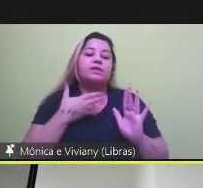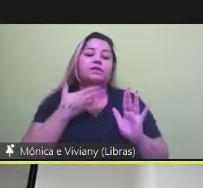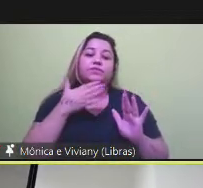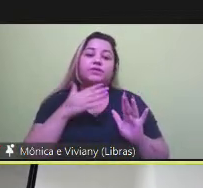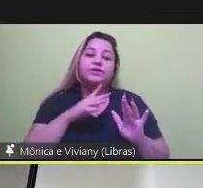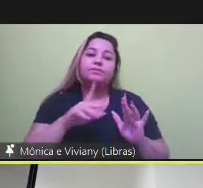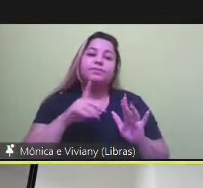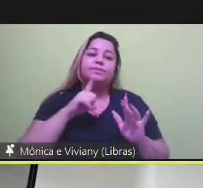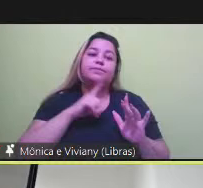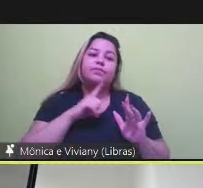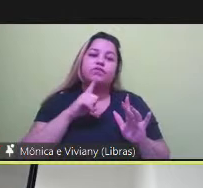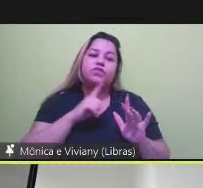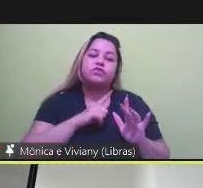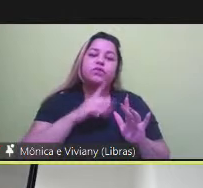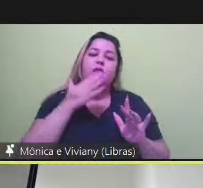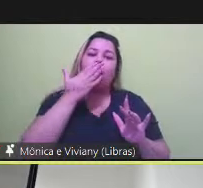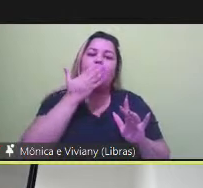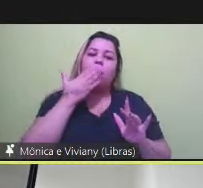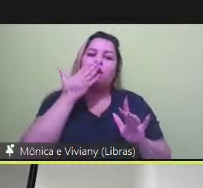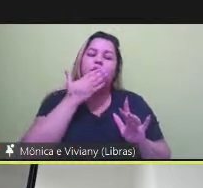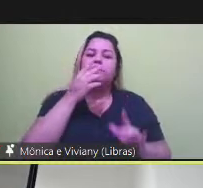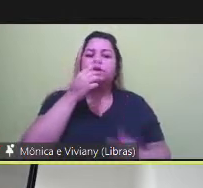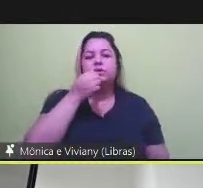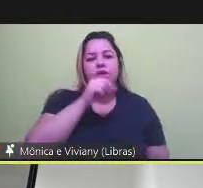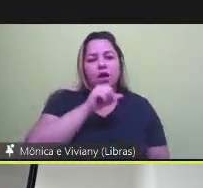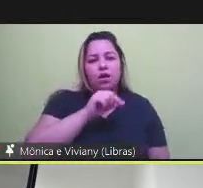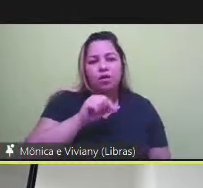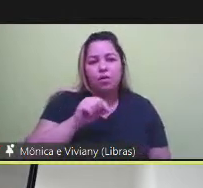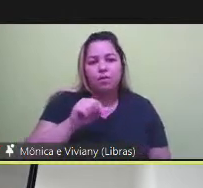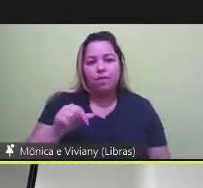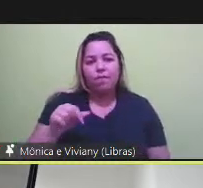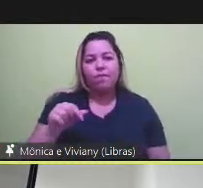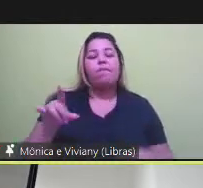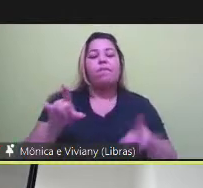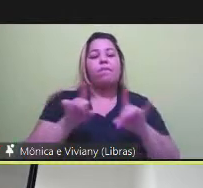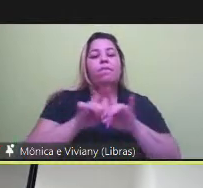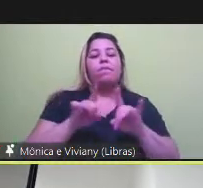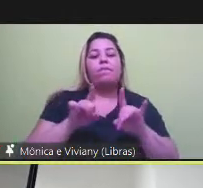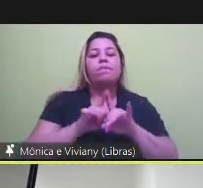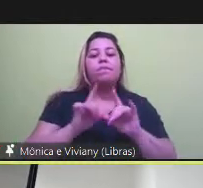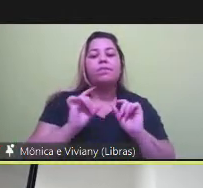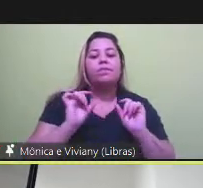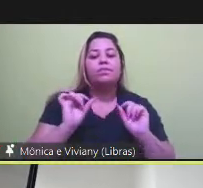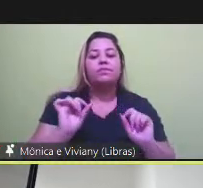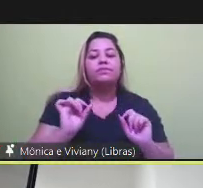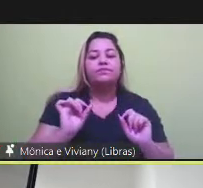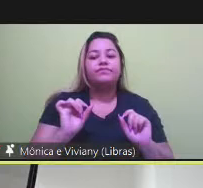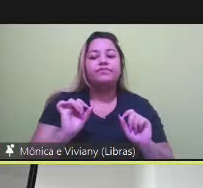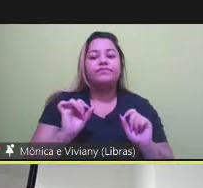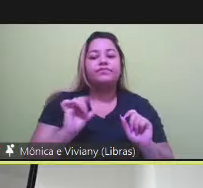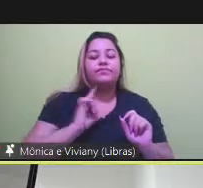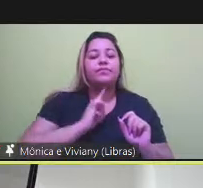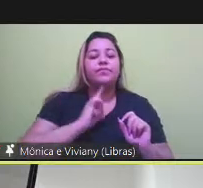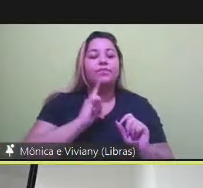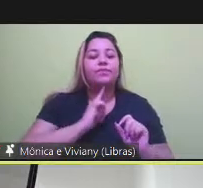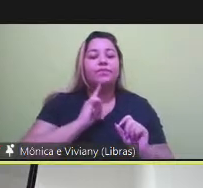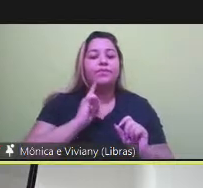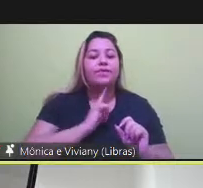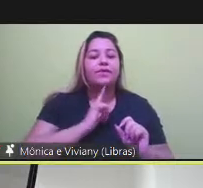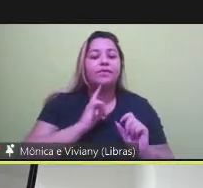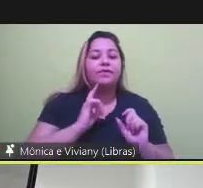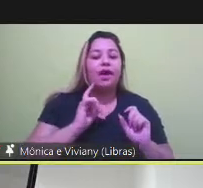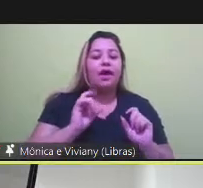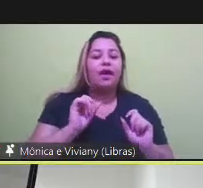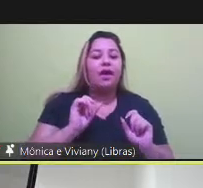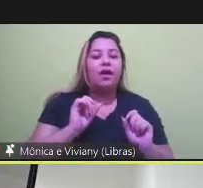for which we proposed a reduction of sugar and salt. And for this plan,